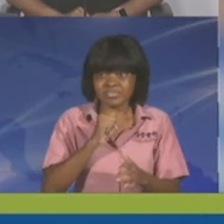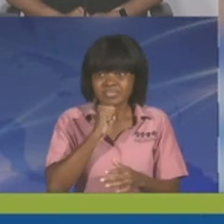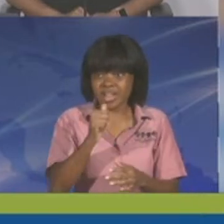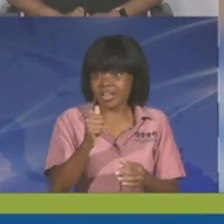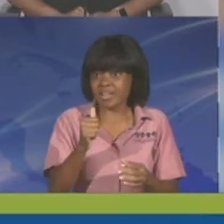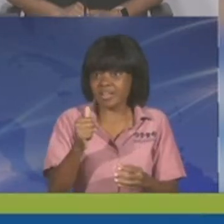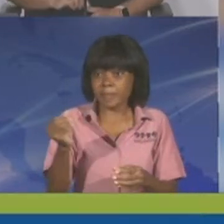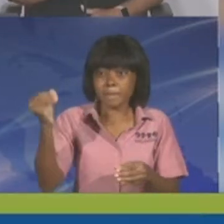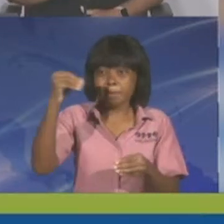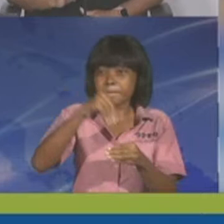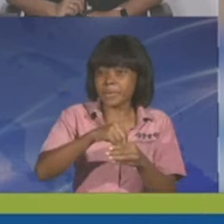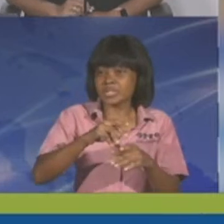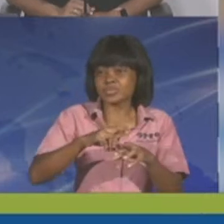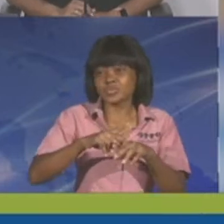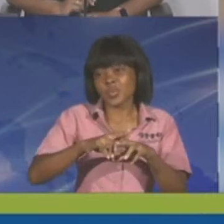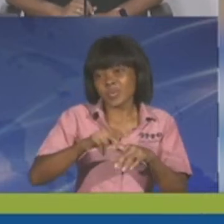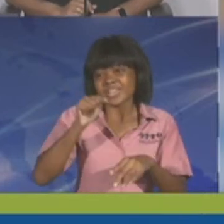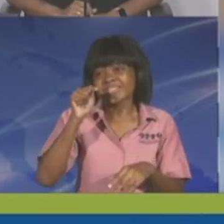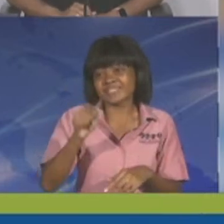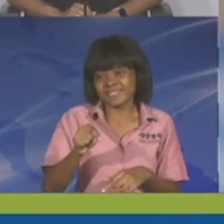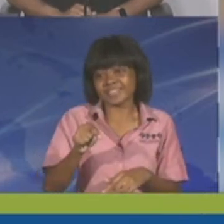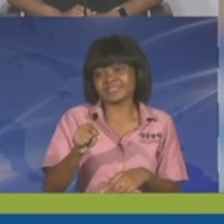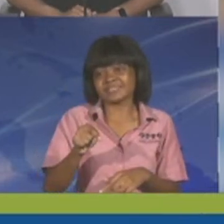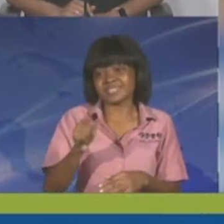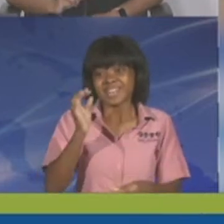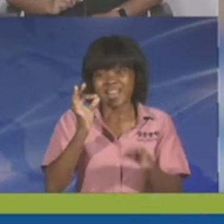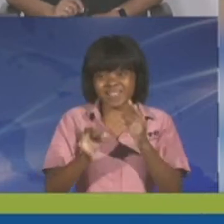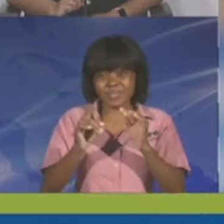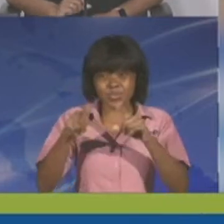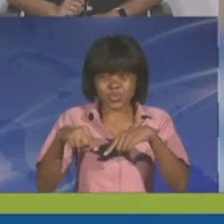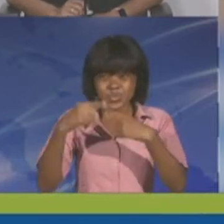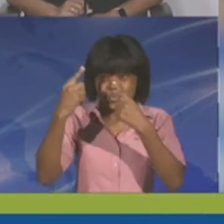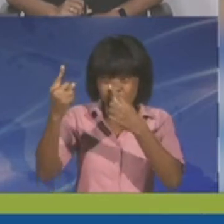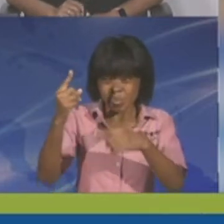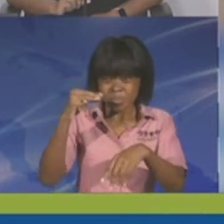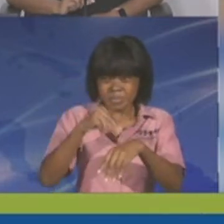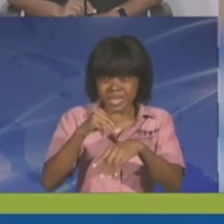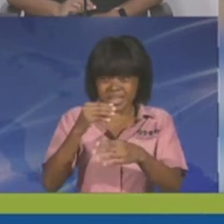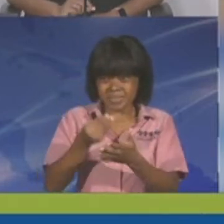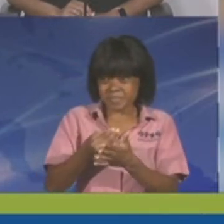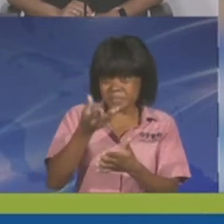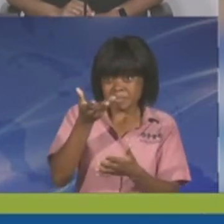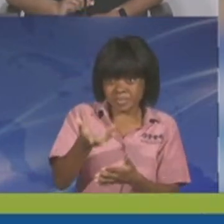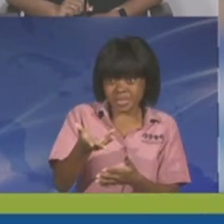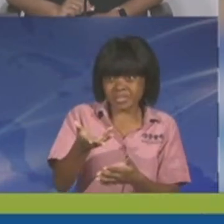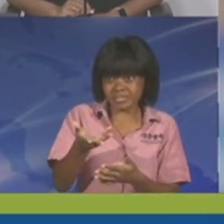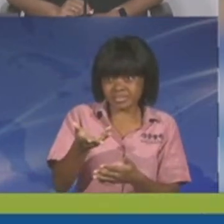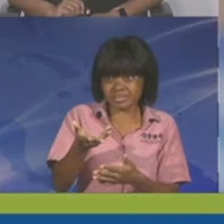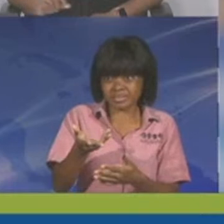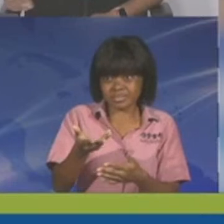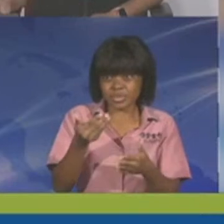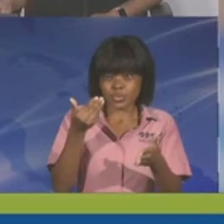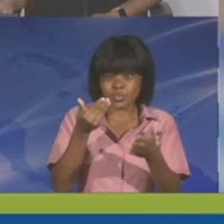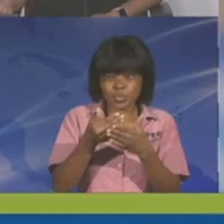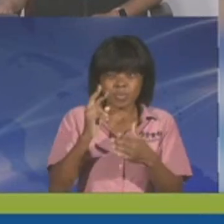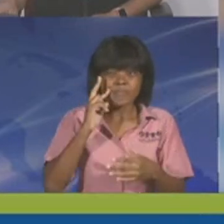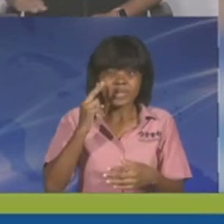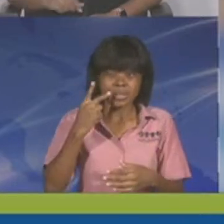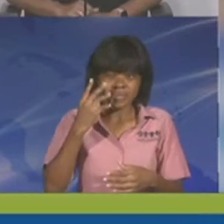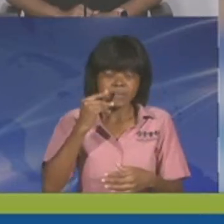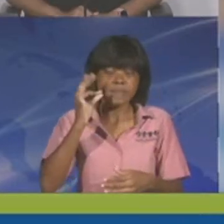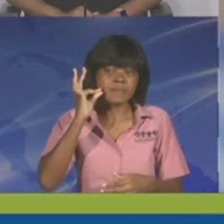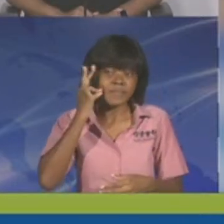you are consuming and controlling the amount of sodium by starting with fresh and then you adding how much salt you want to the